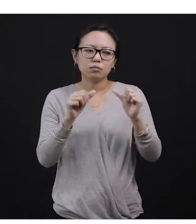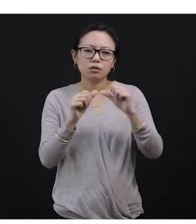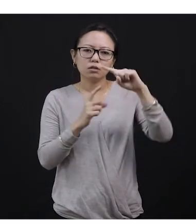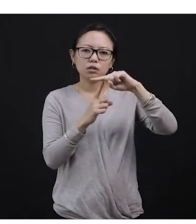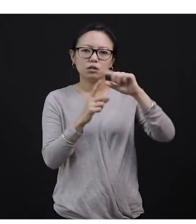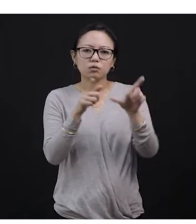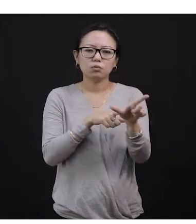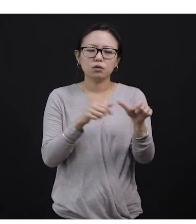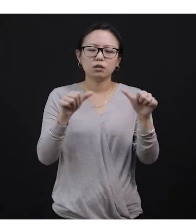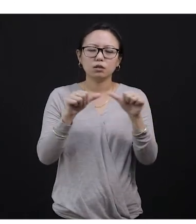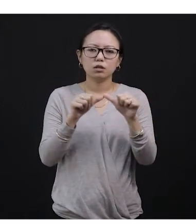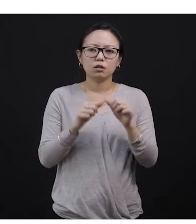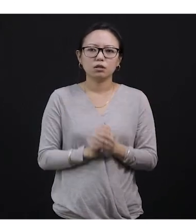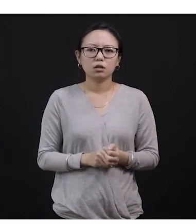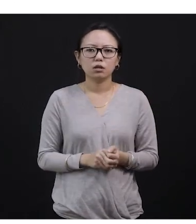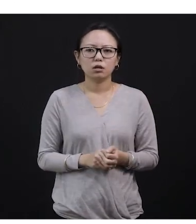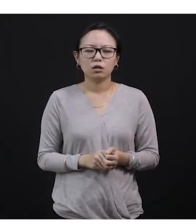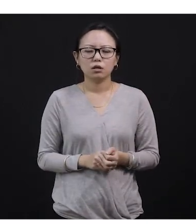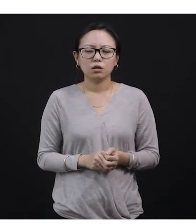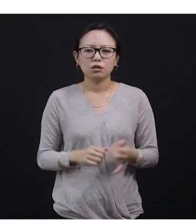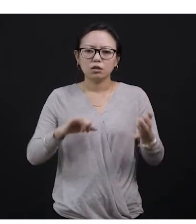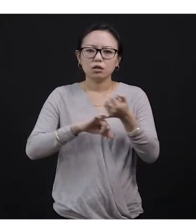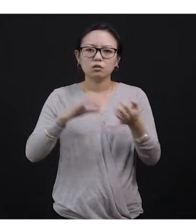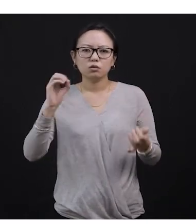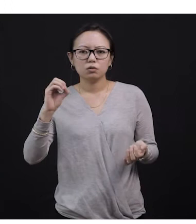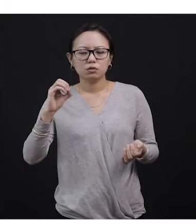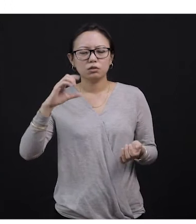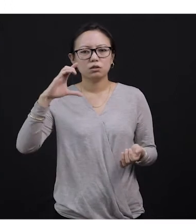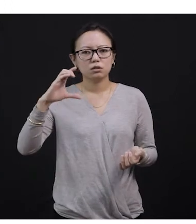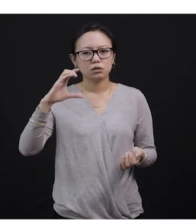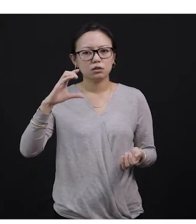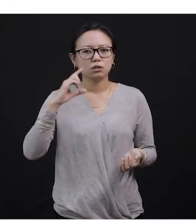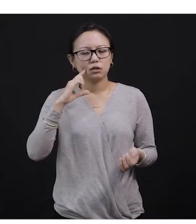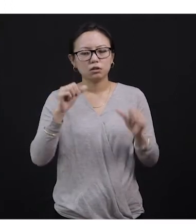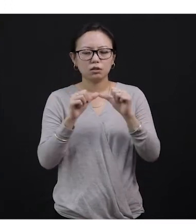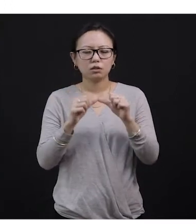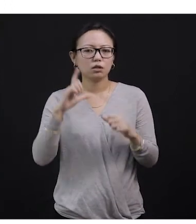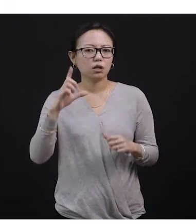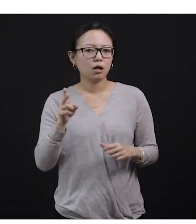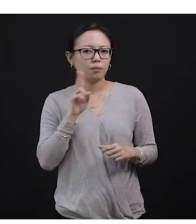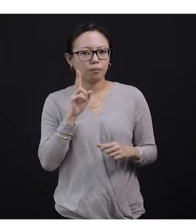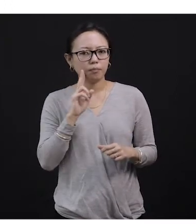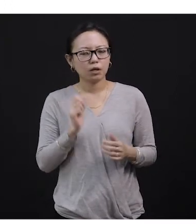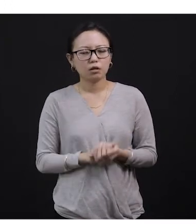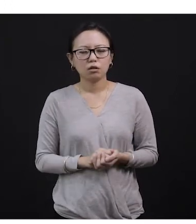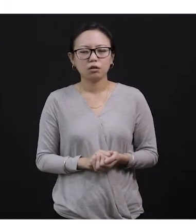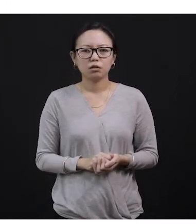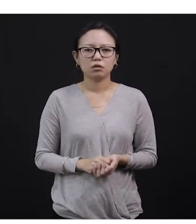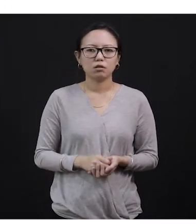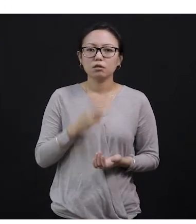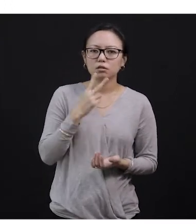and they mostly look after the social matters like about farming, about